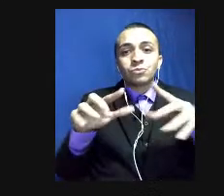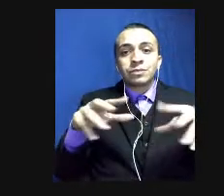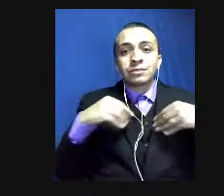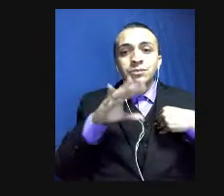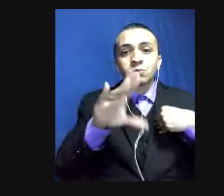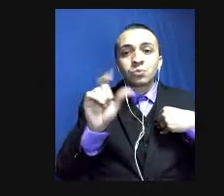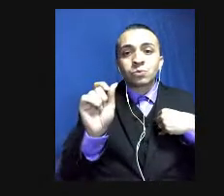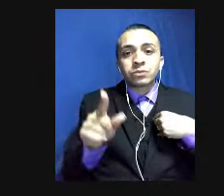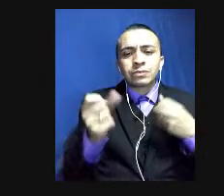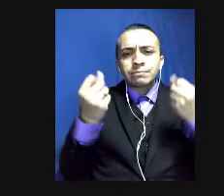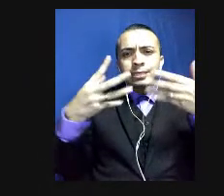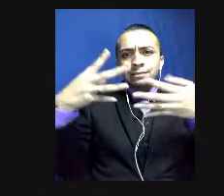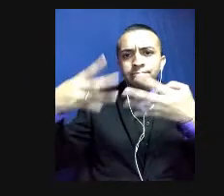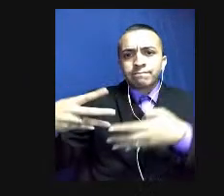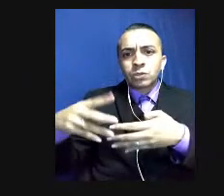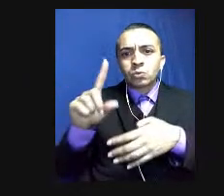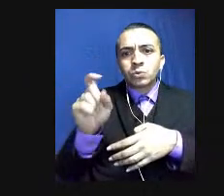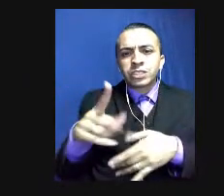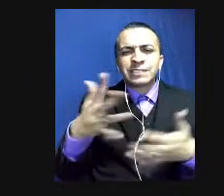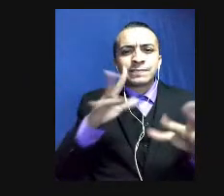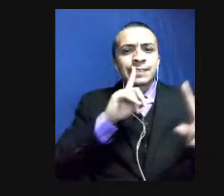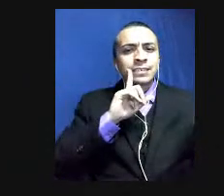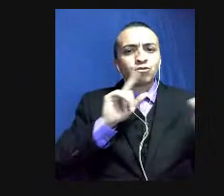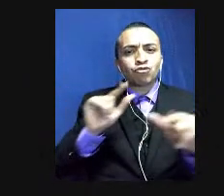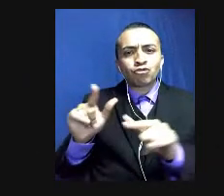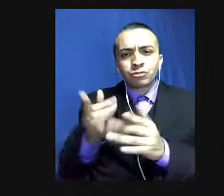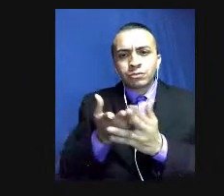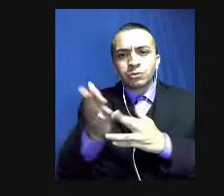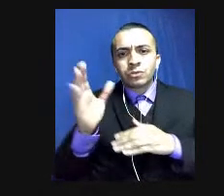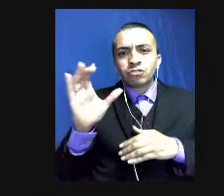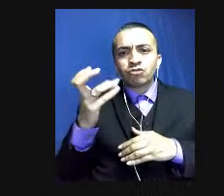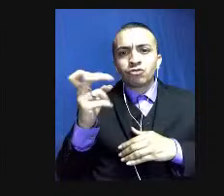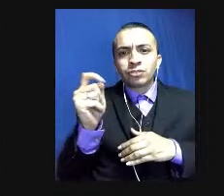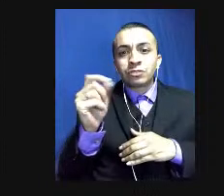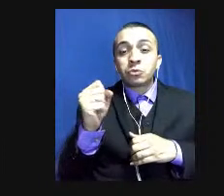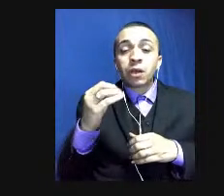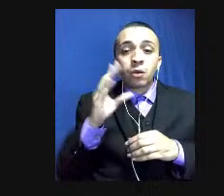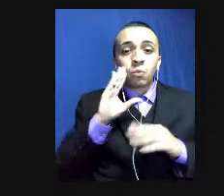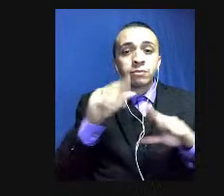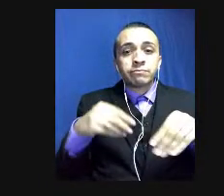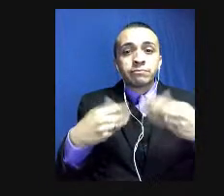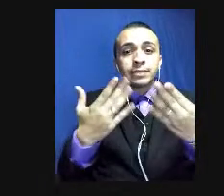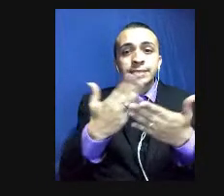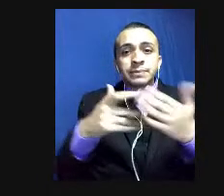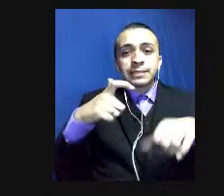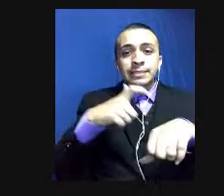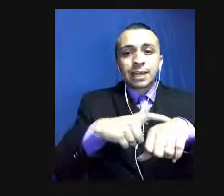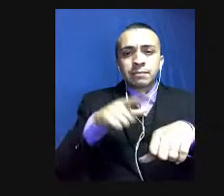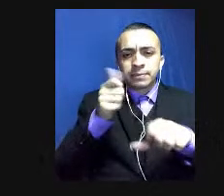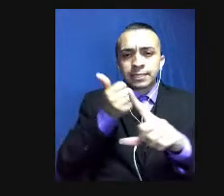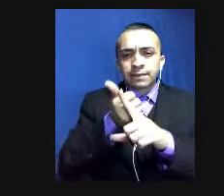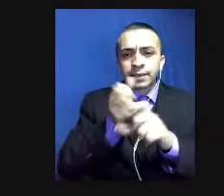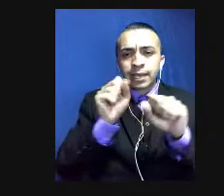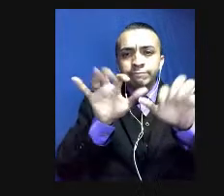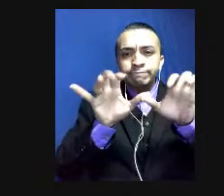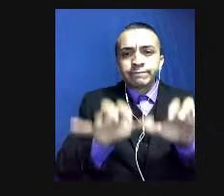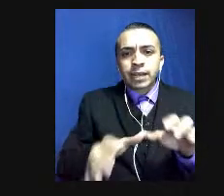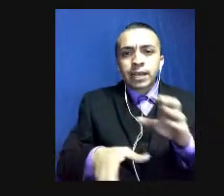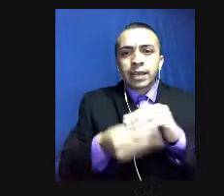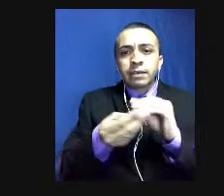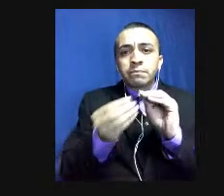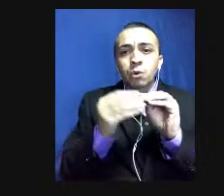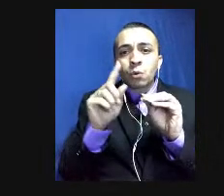those questions have been answered via chat, so we'll give you just a couple minutes here to go ahead and ask any questions that you still